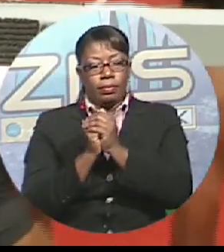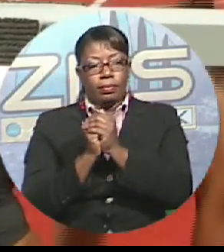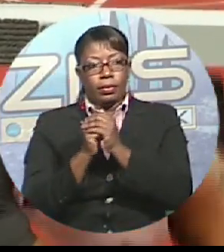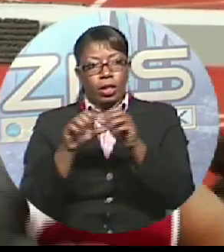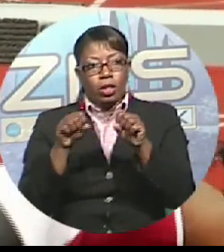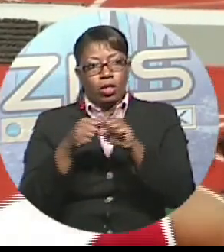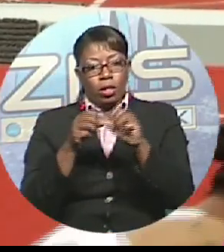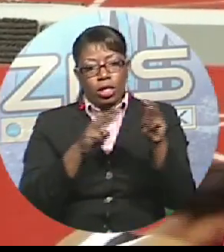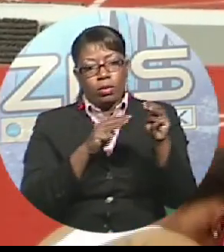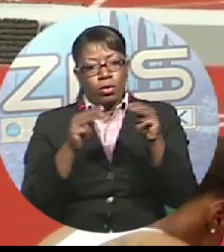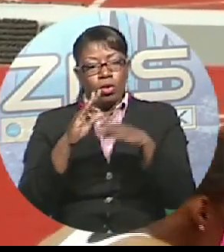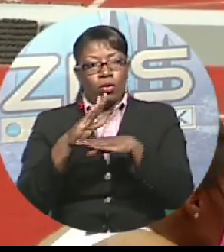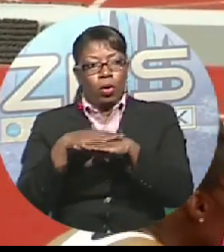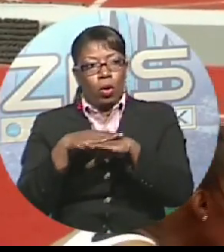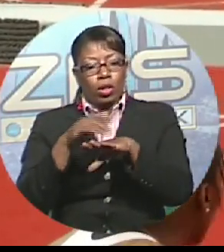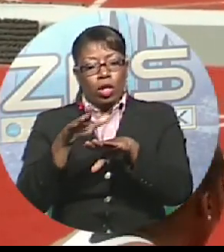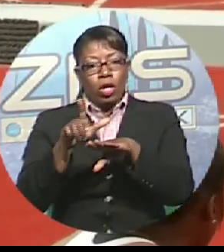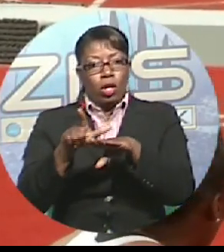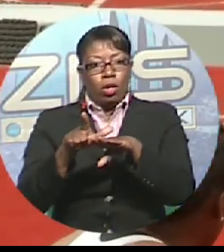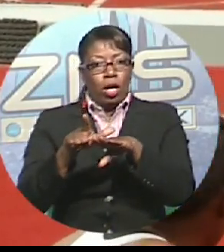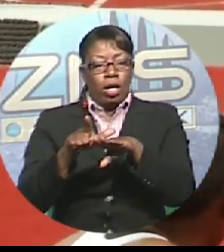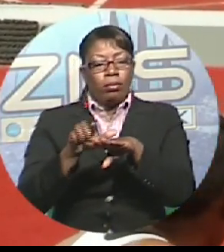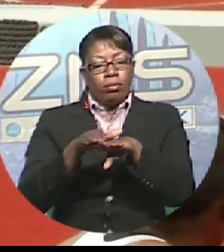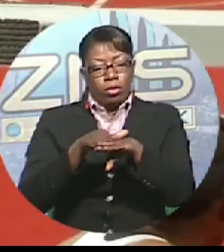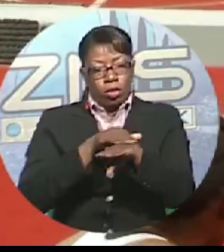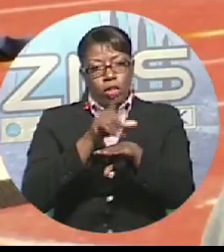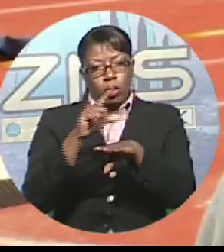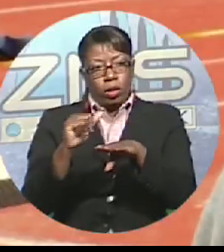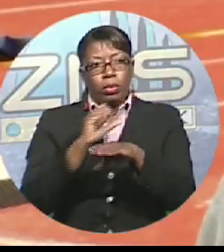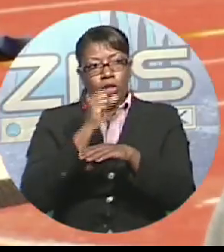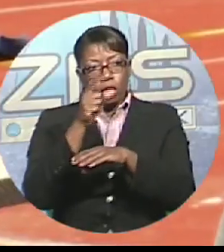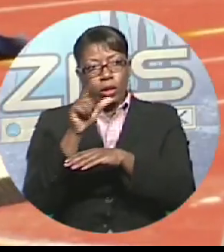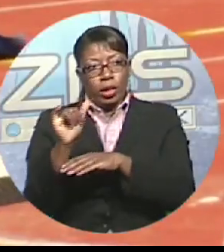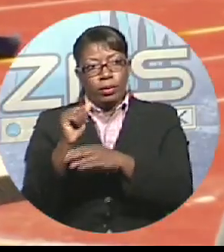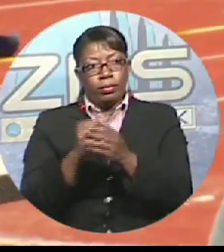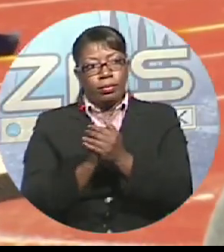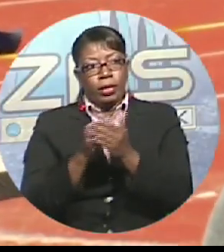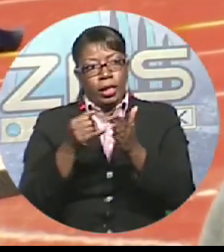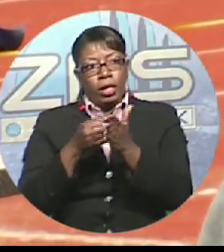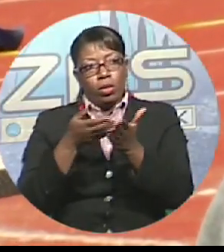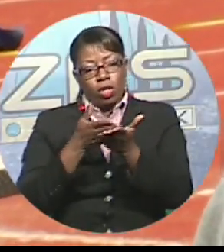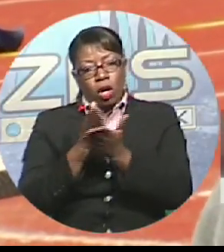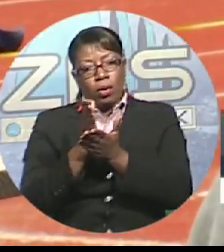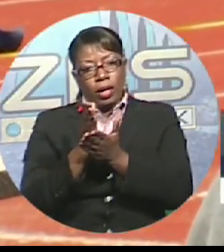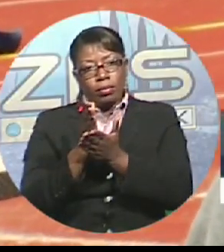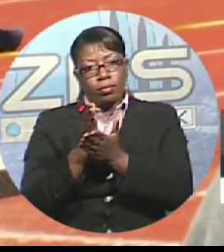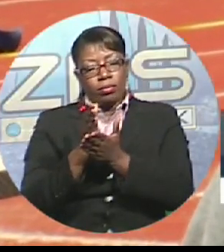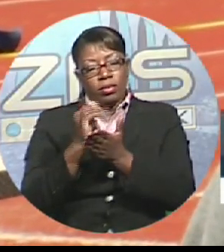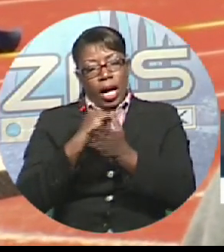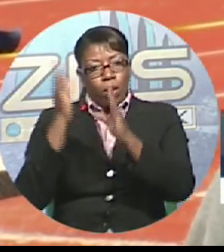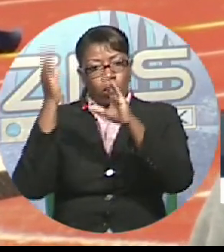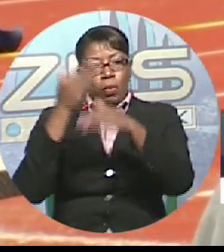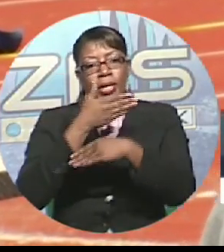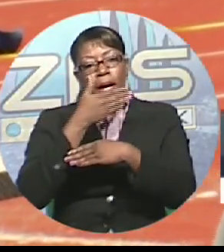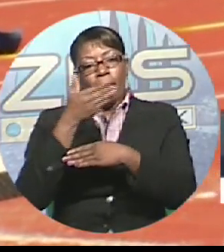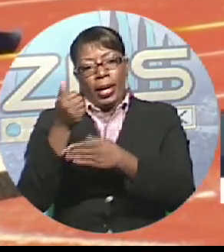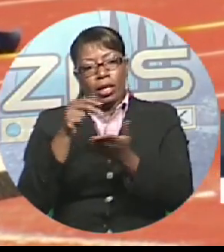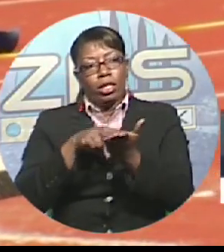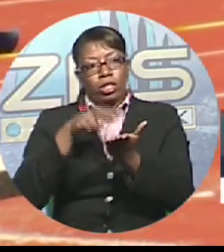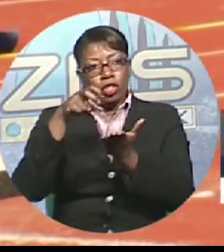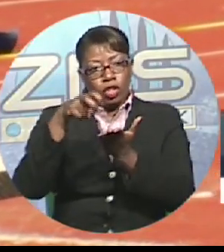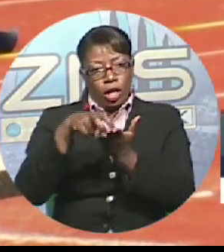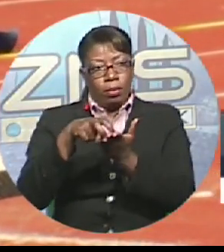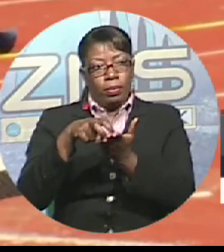So just have to move on. Slowly but surely I'll get to where I need to. It went all right. I was expecting a better jump, but it was tough coming back